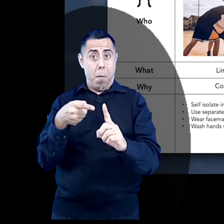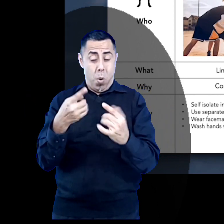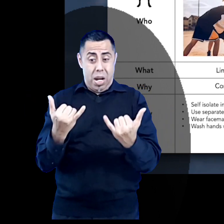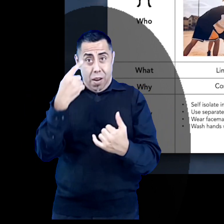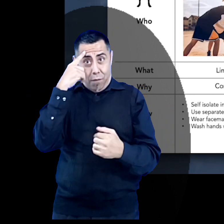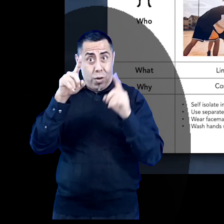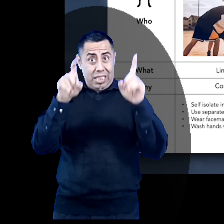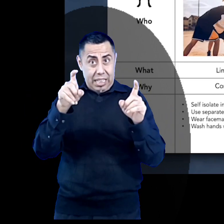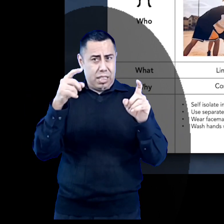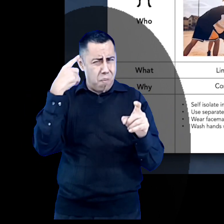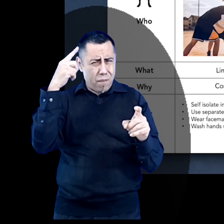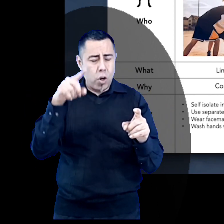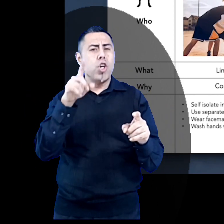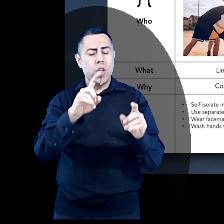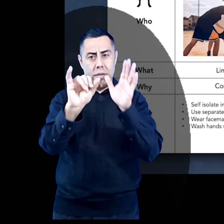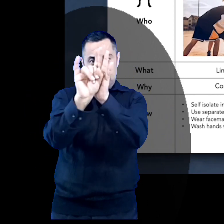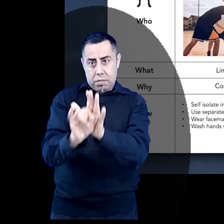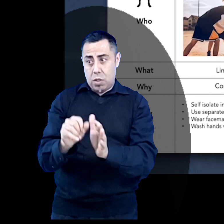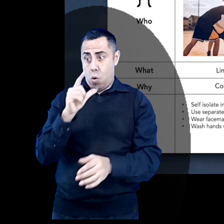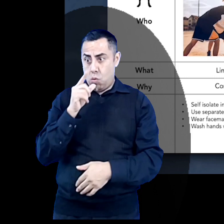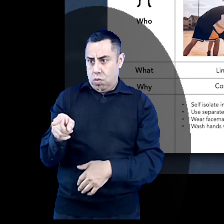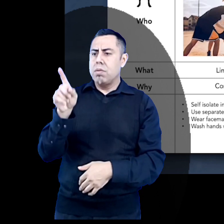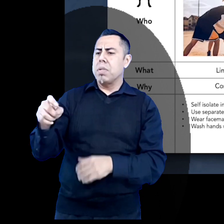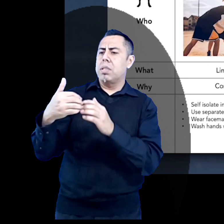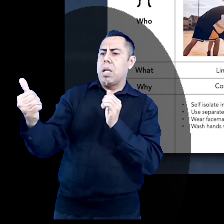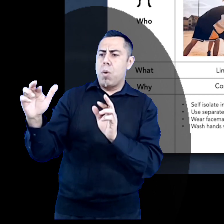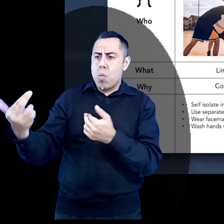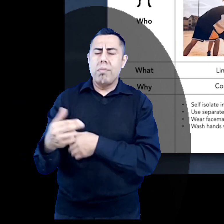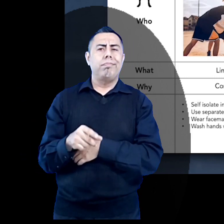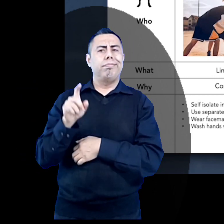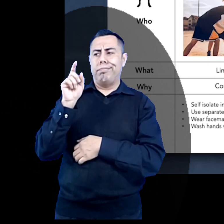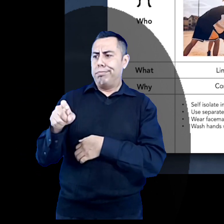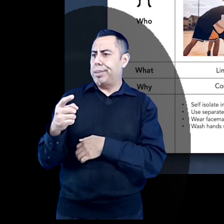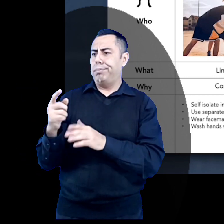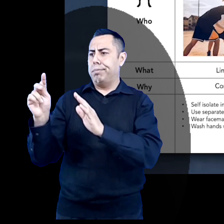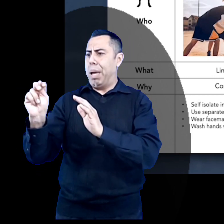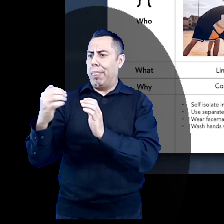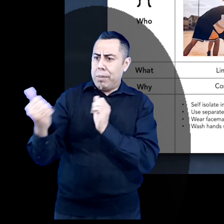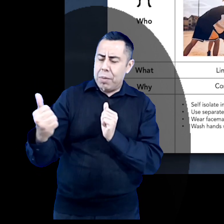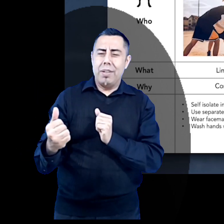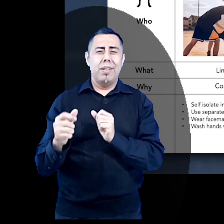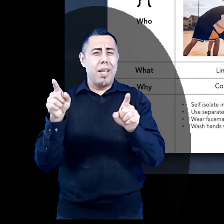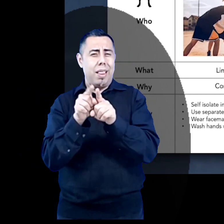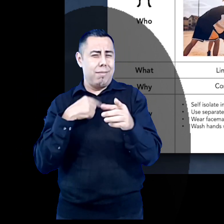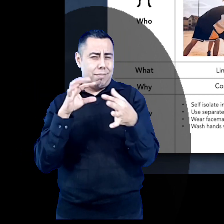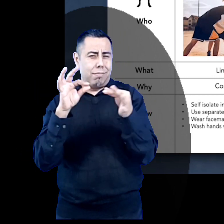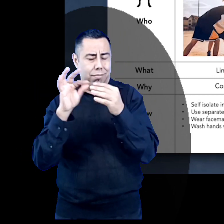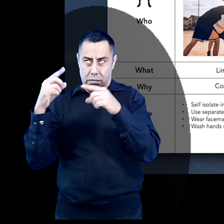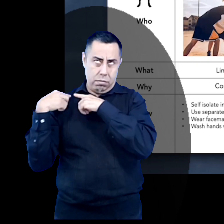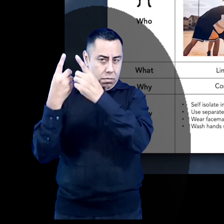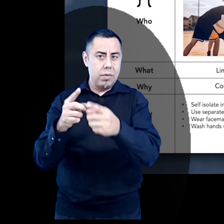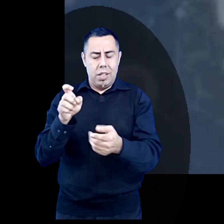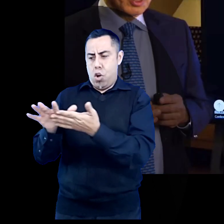should self-isolate, who should use separate rooms and bathrooms, and as we've talked about in the past, wash their